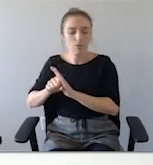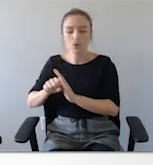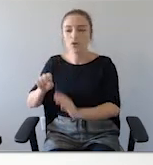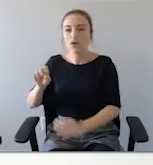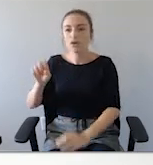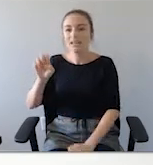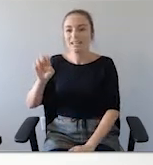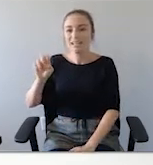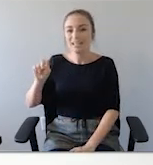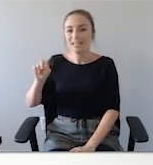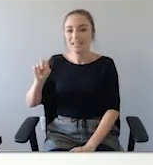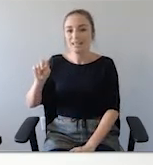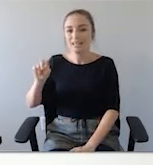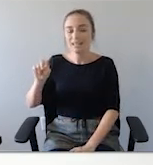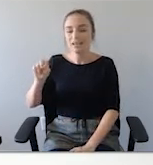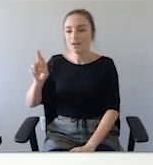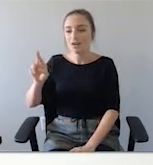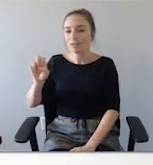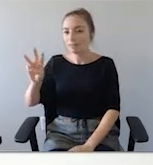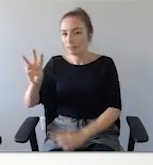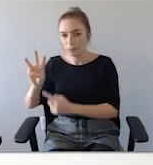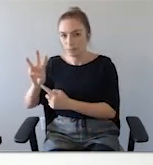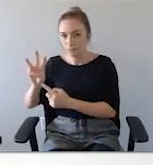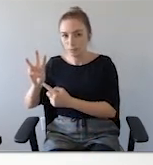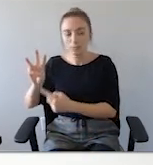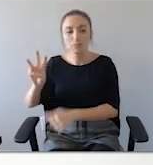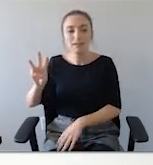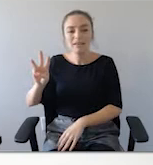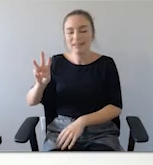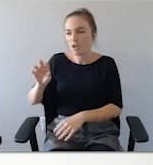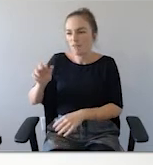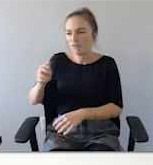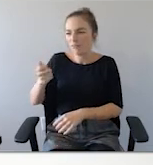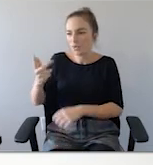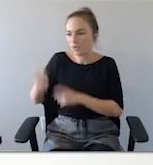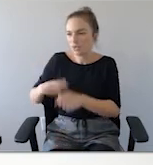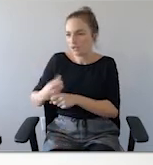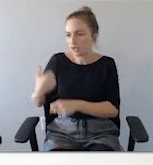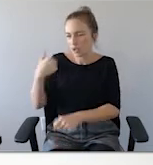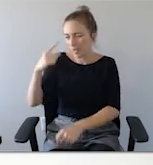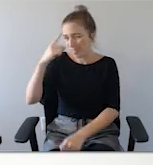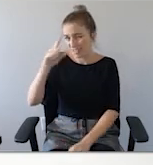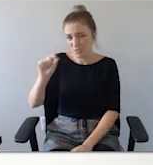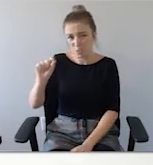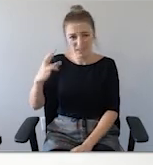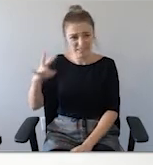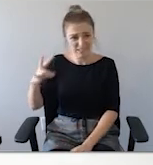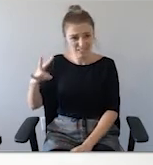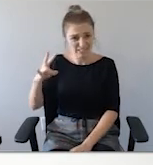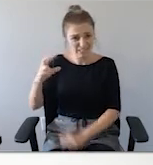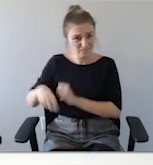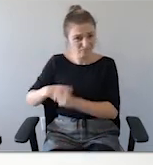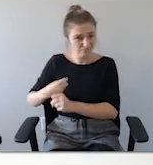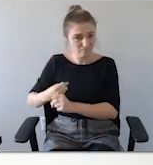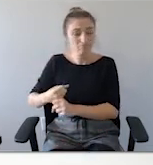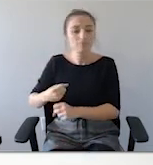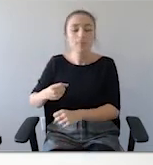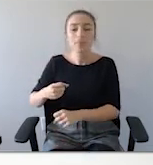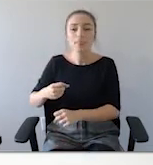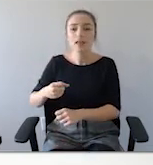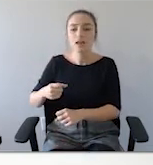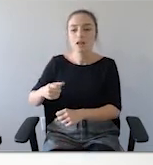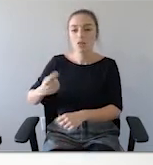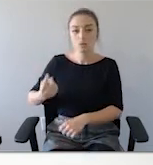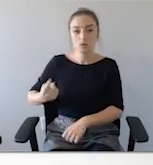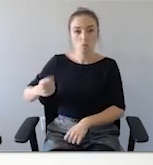went to the Supreme Court a couple years ago. I want to say 2017. And in that case, Judge Roberts had